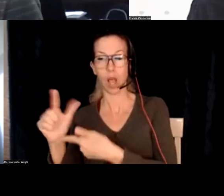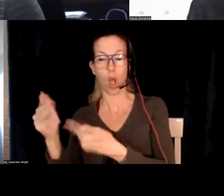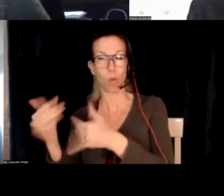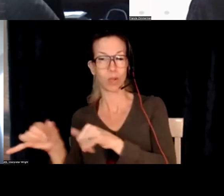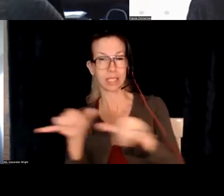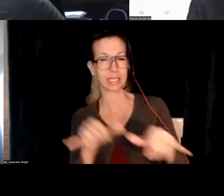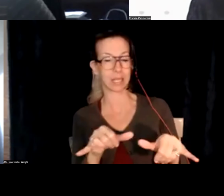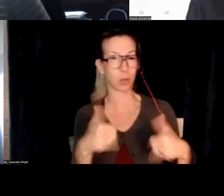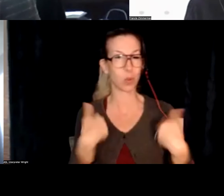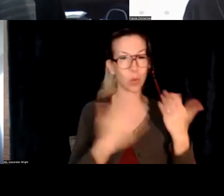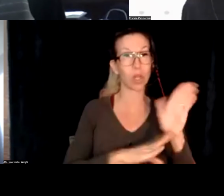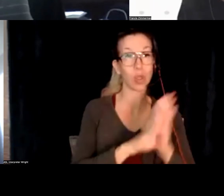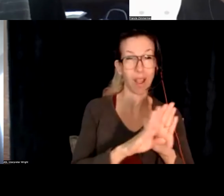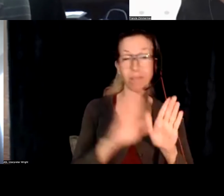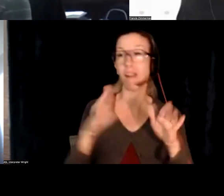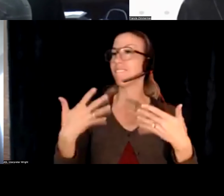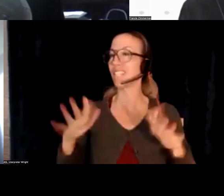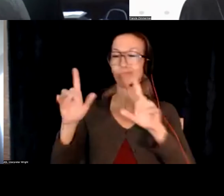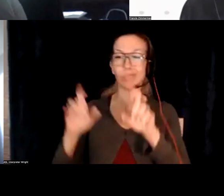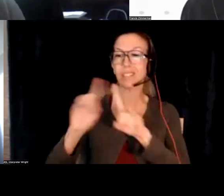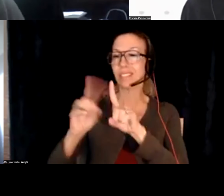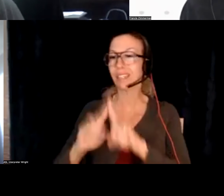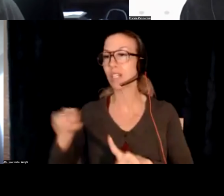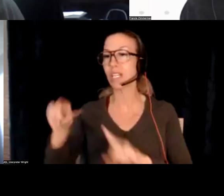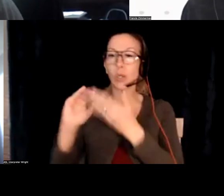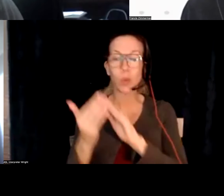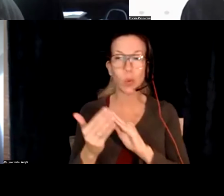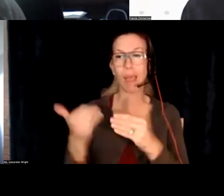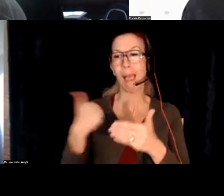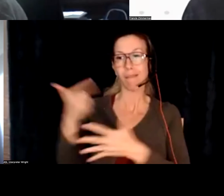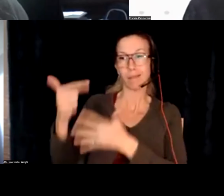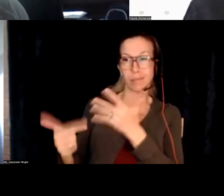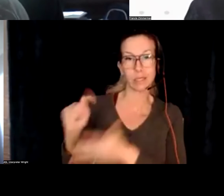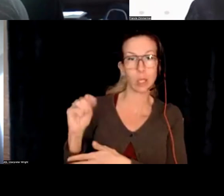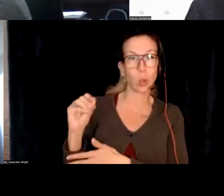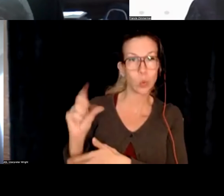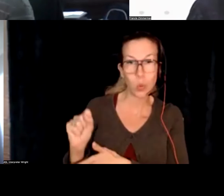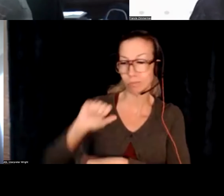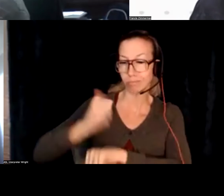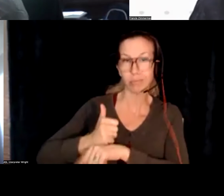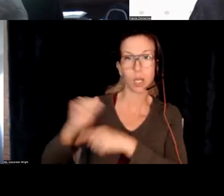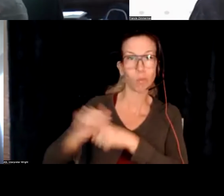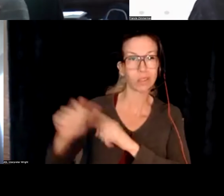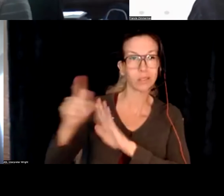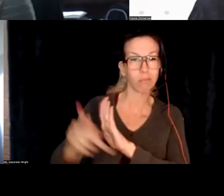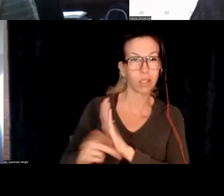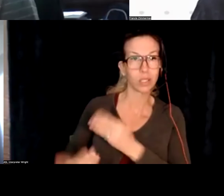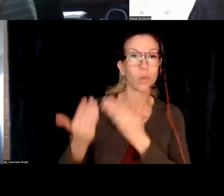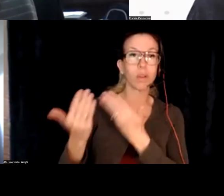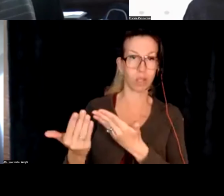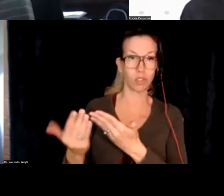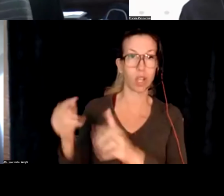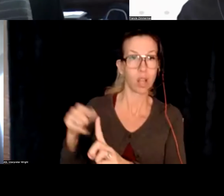number of communities, has a series of tools, and has a set of practice and policy recommendations that particularly speak